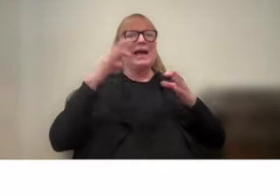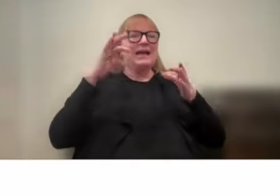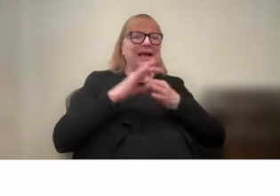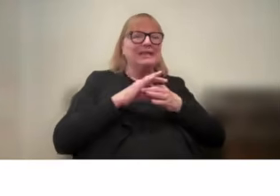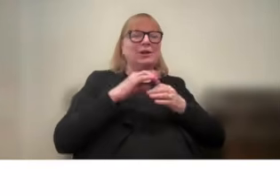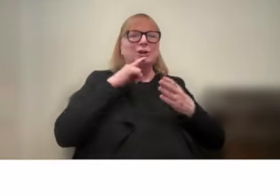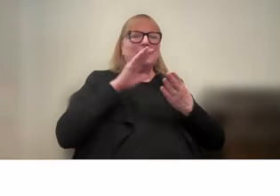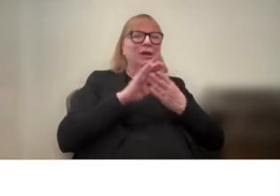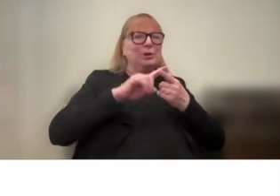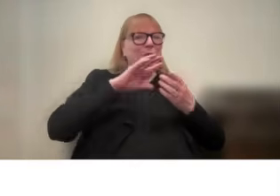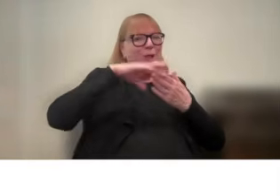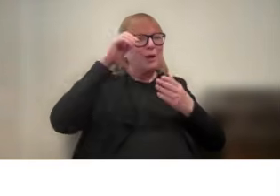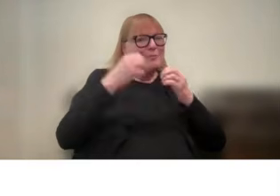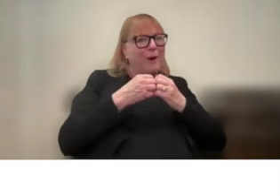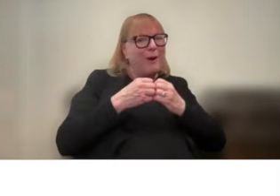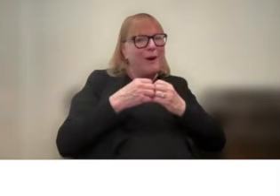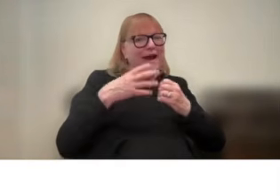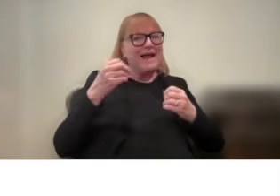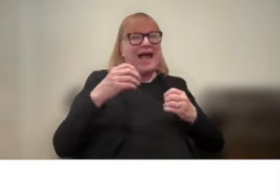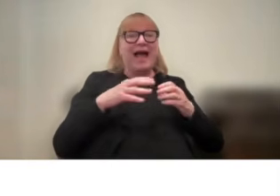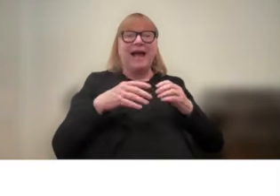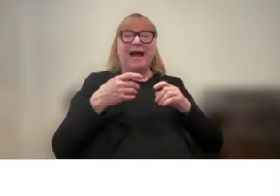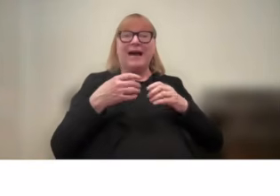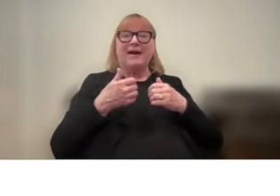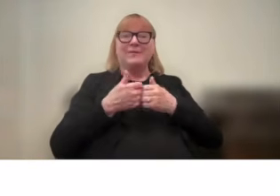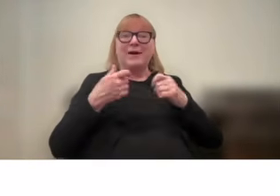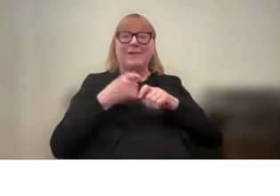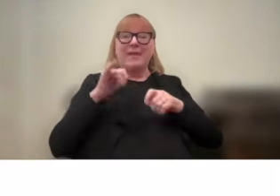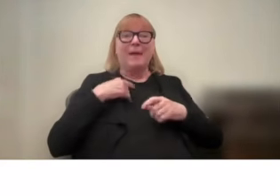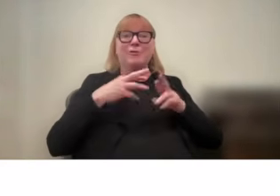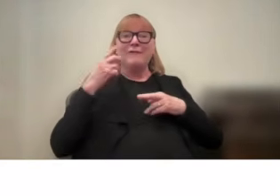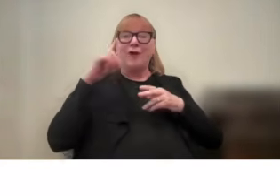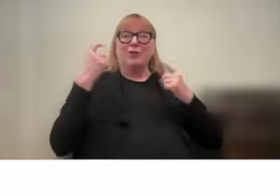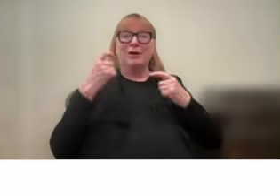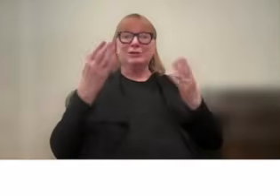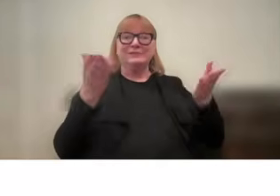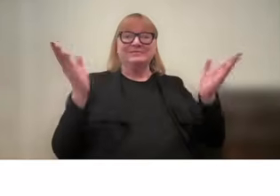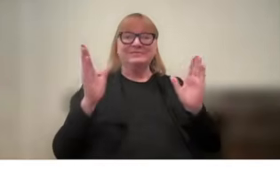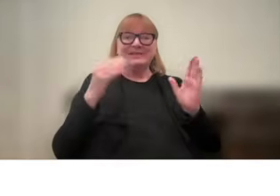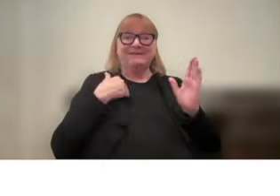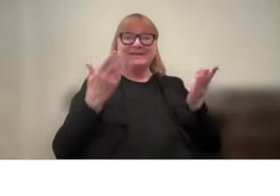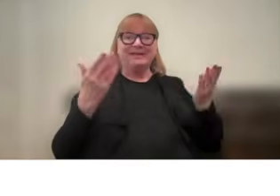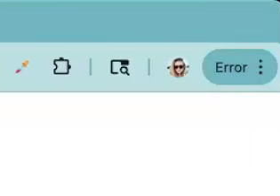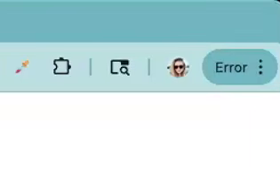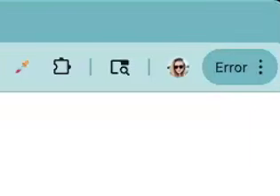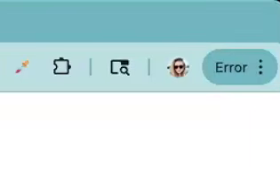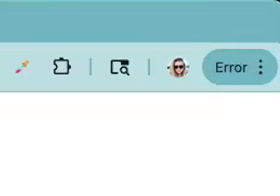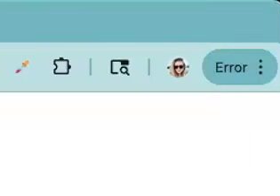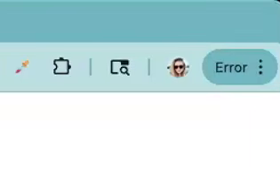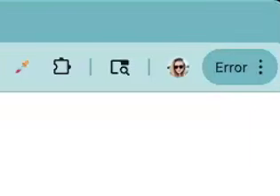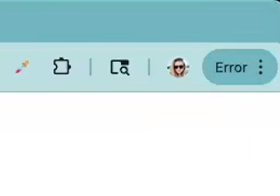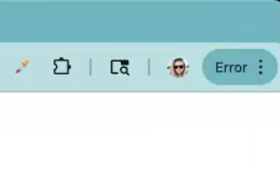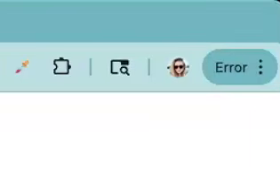learning more. And outside of that, I'm ready for questions if anyone has any.